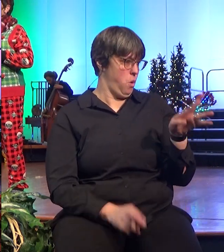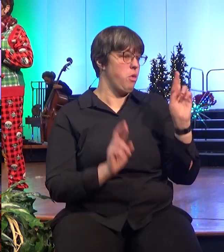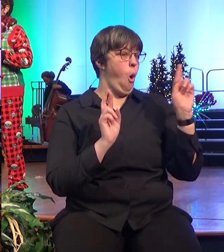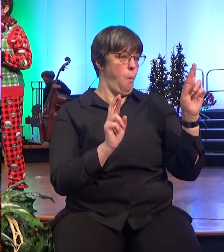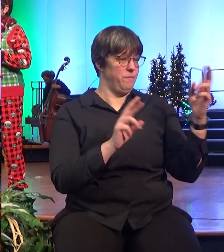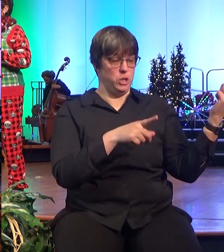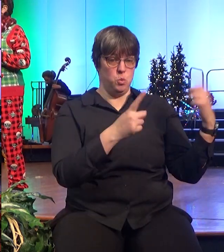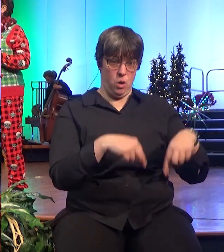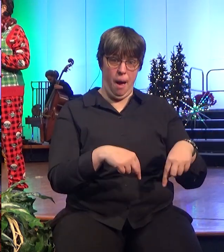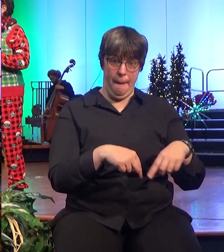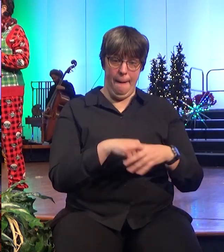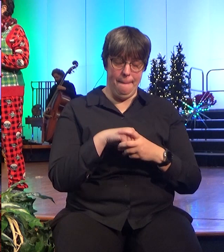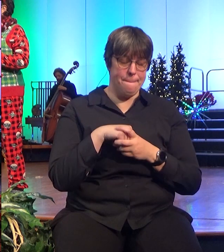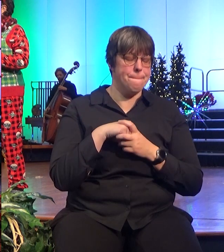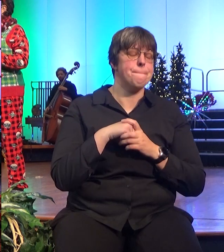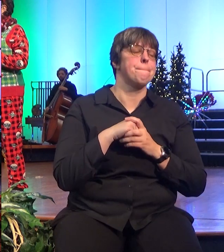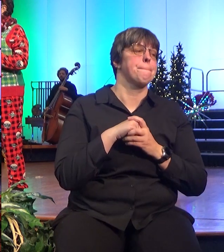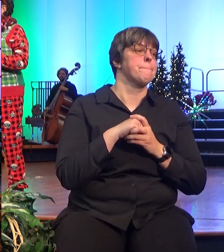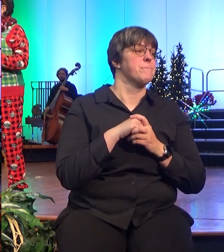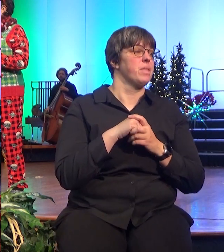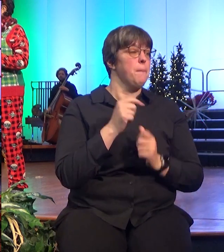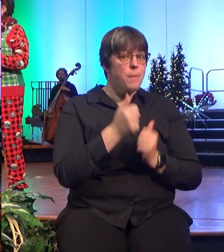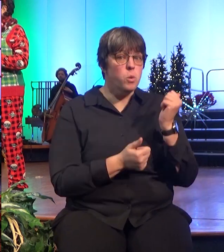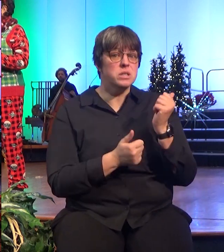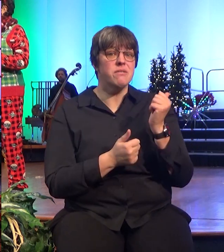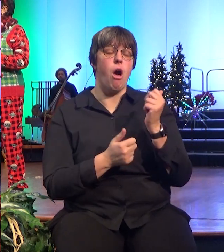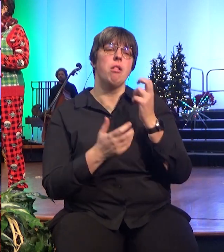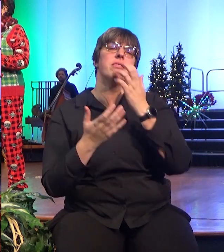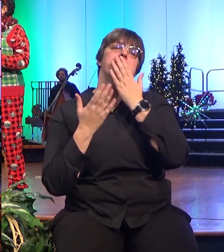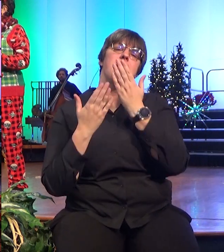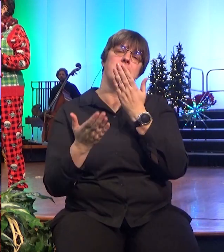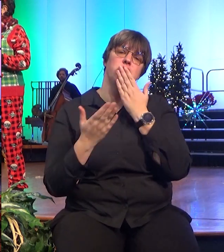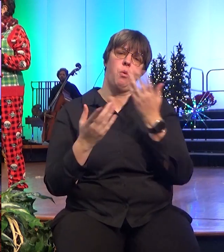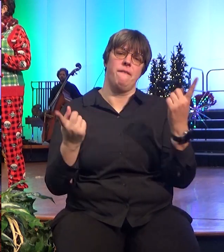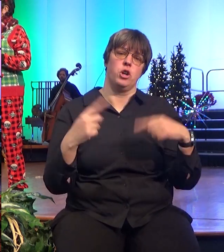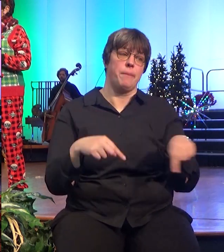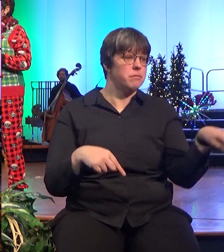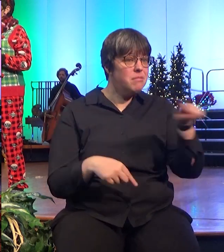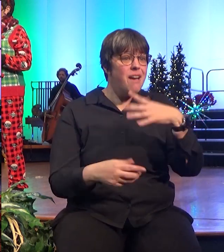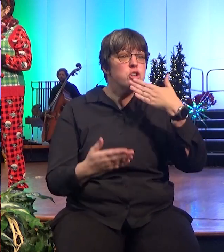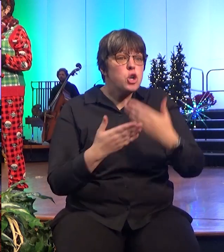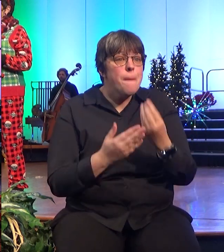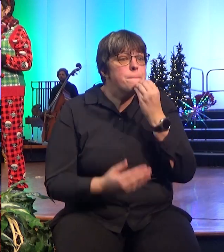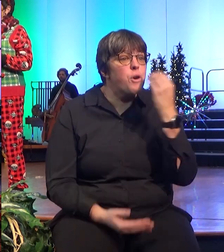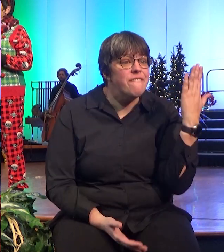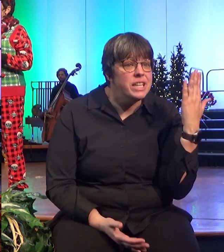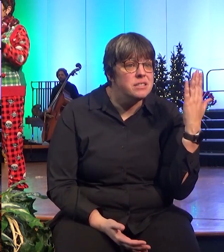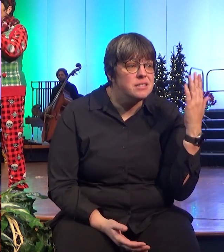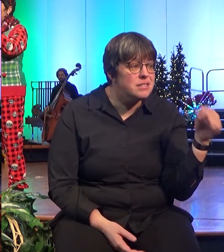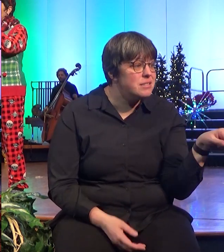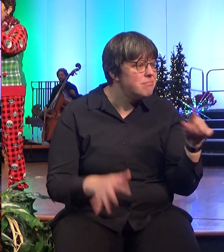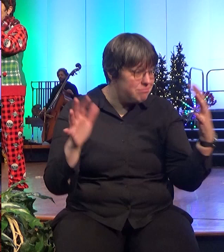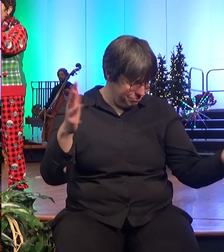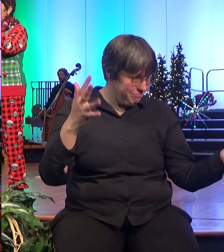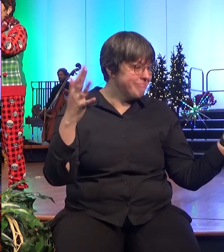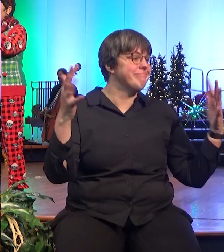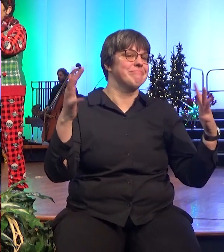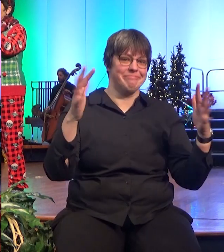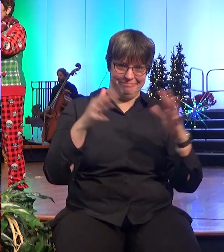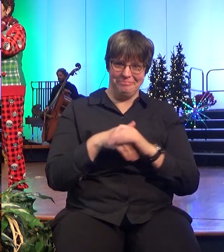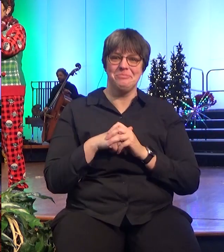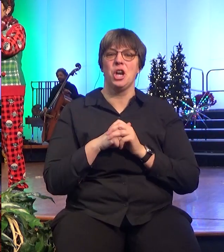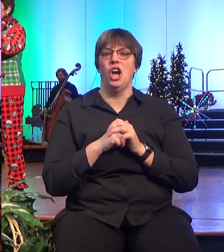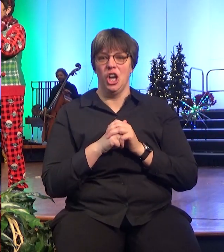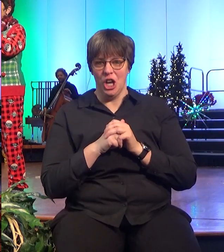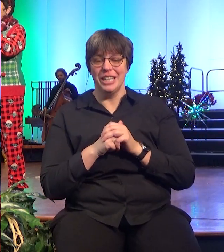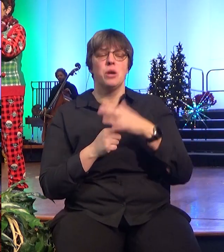here with us. And most of all, thank you all for coming. Did you guys have a good breakfast? Oh, cool. And